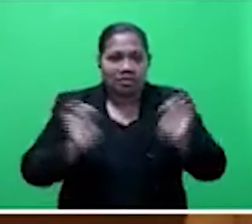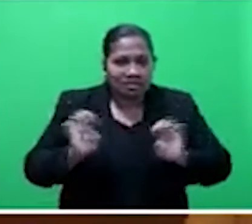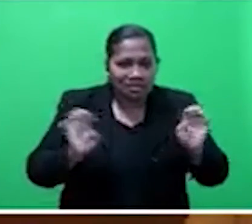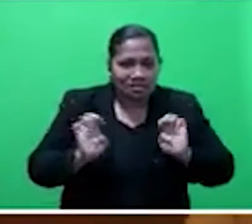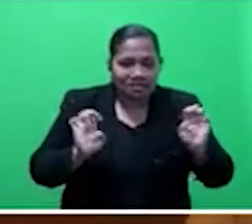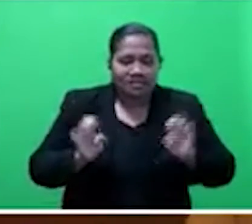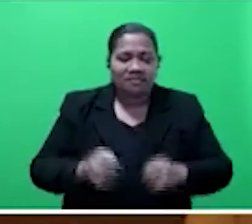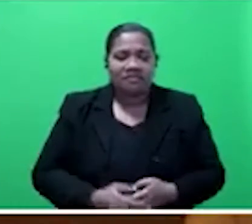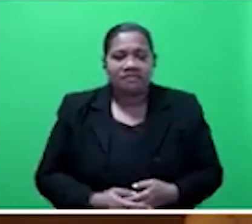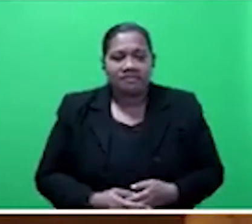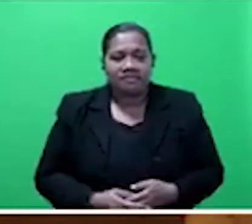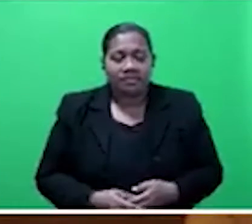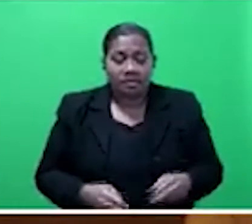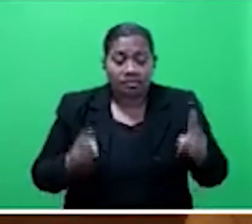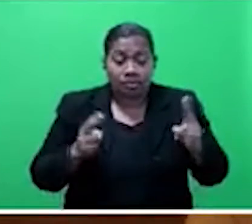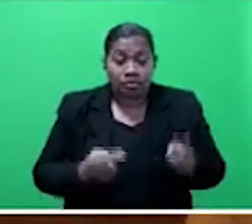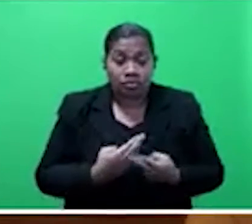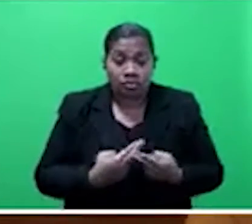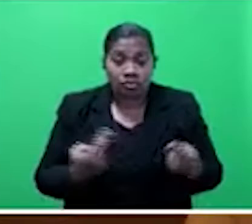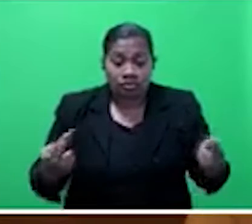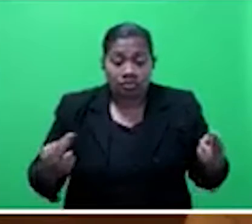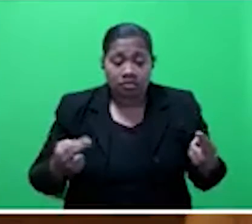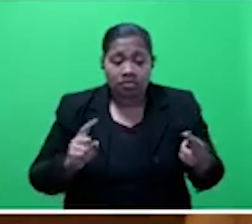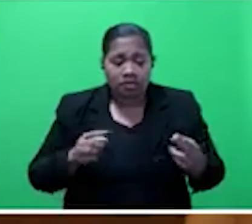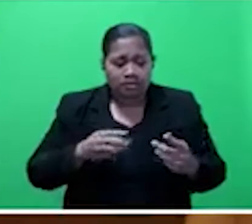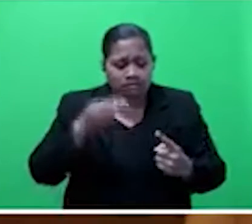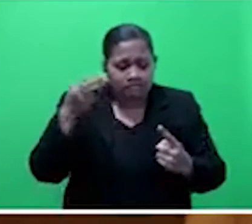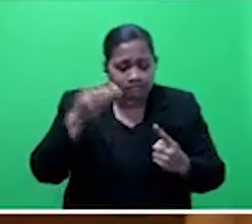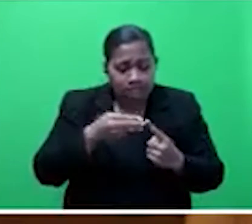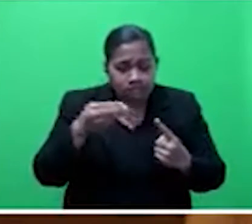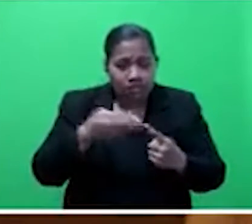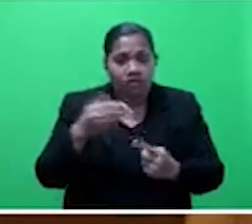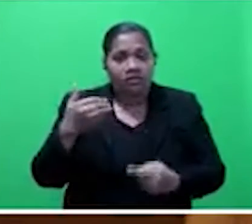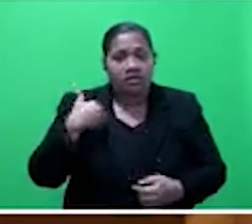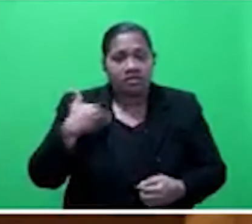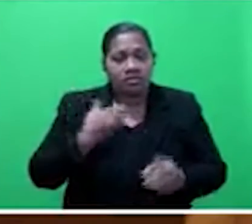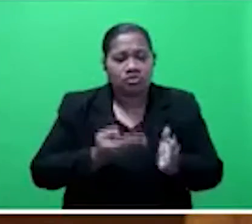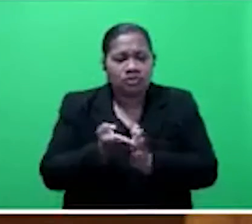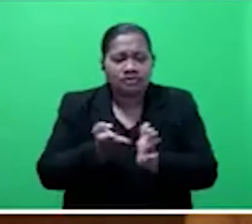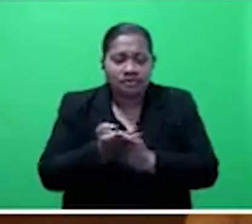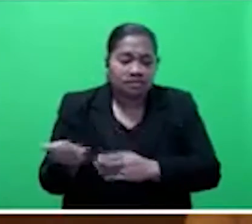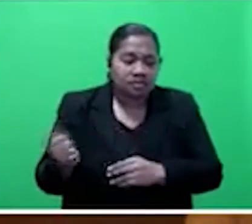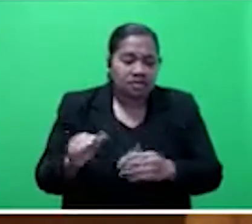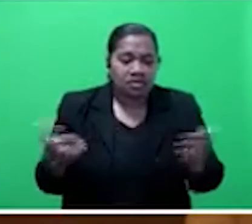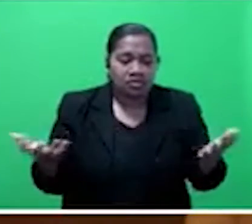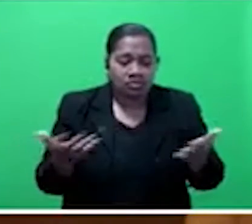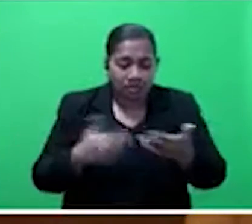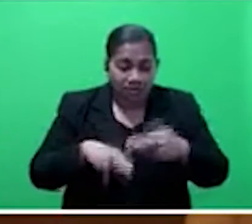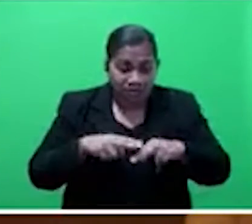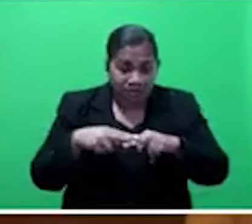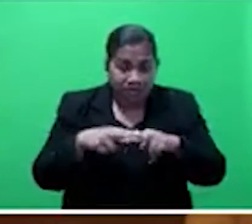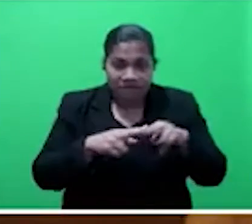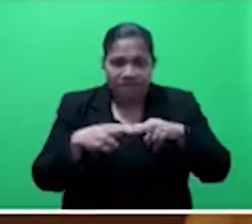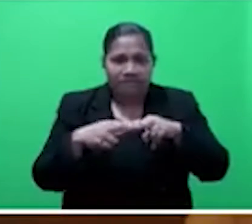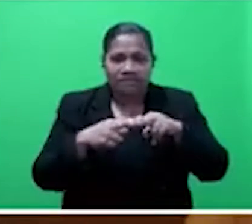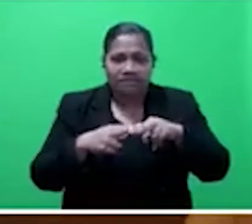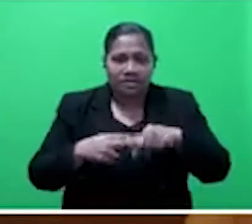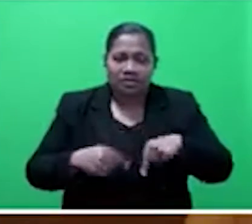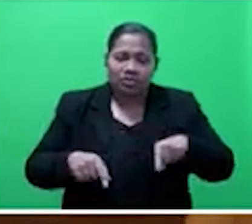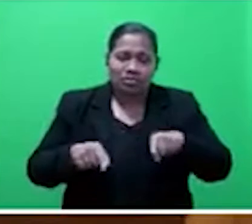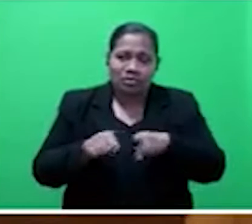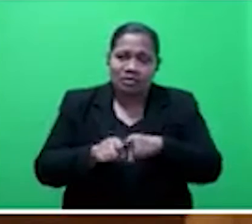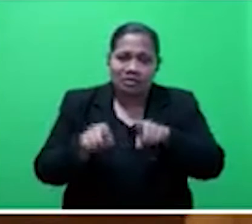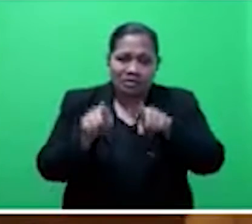resources remains at the core of health services anywhere, and Fiji is no different. In